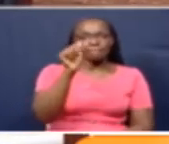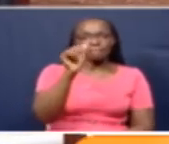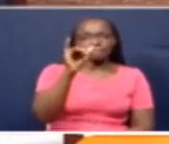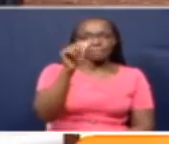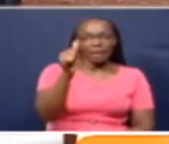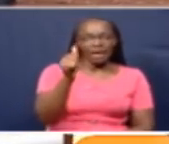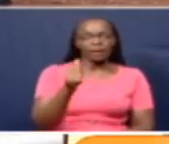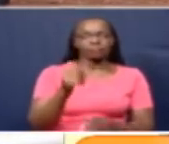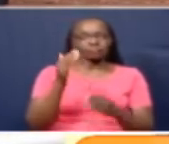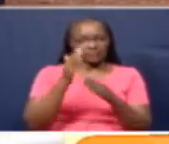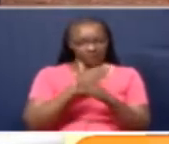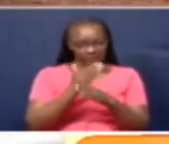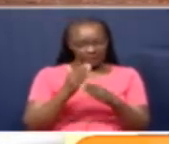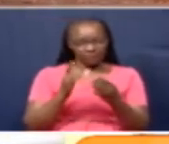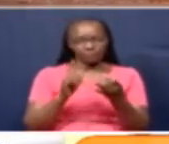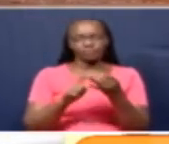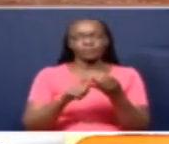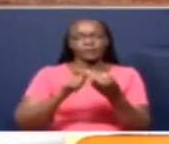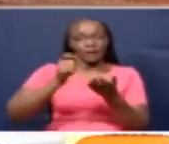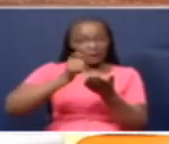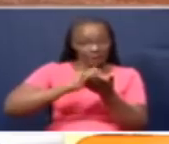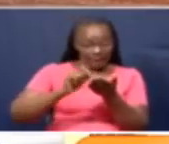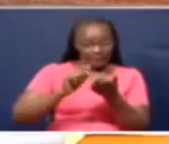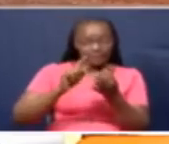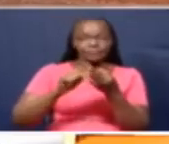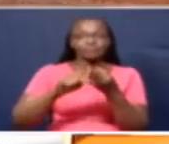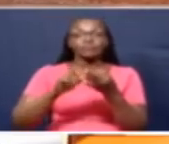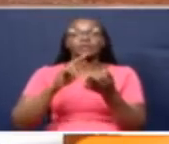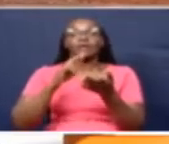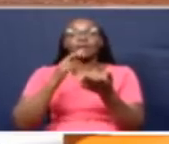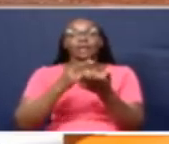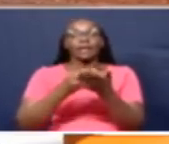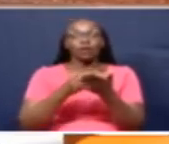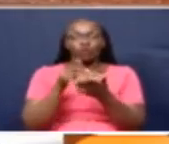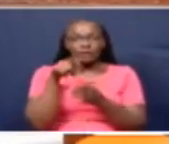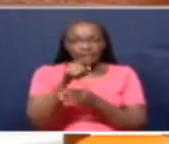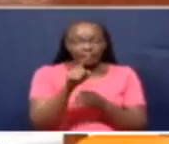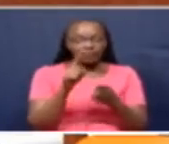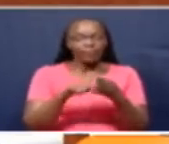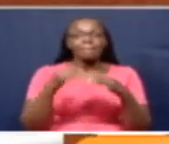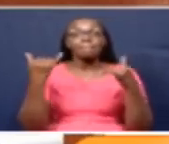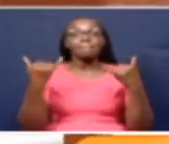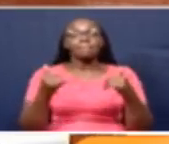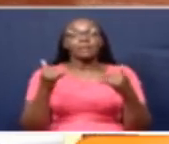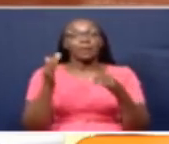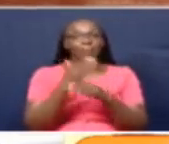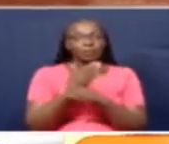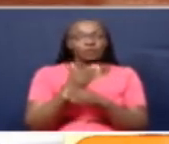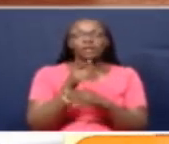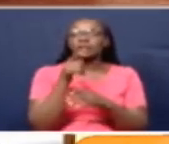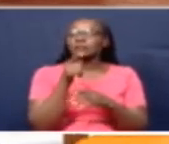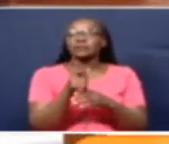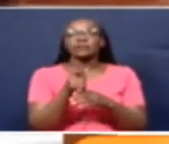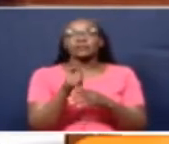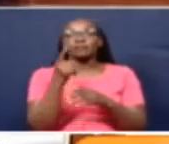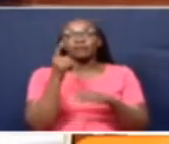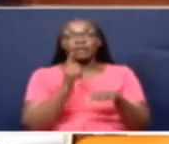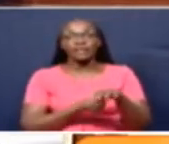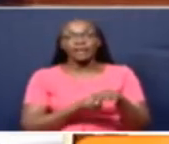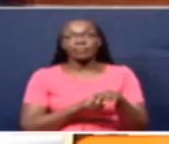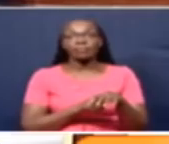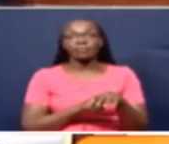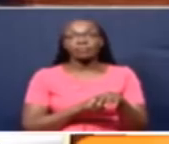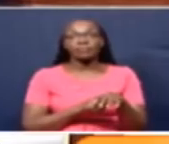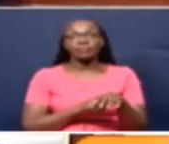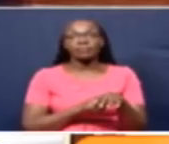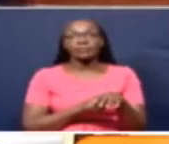writes. She records herself. She plays music. First time when she wanted a clarinet when she